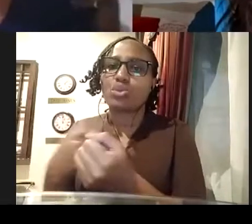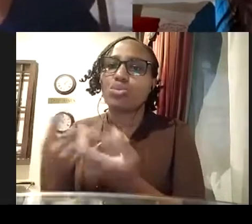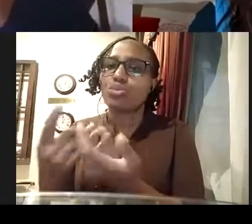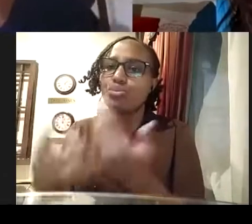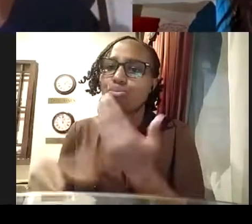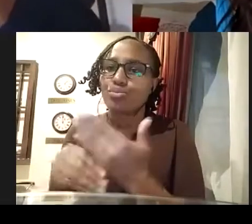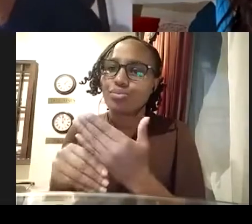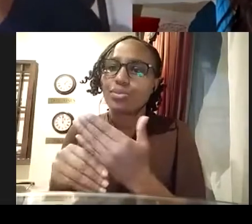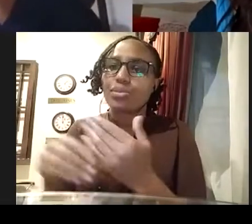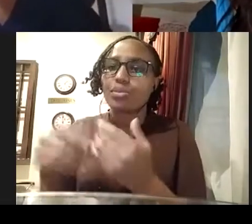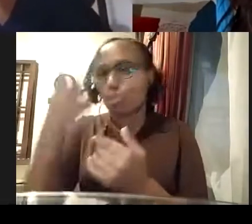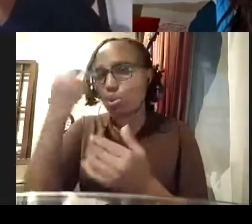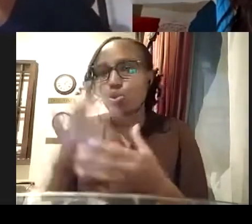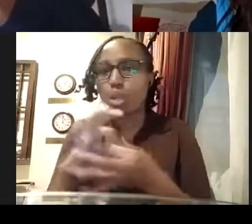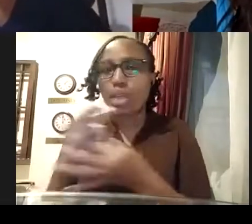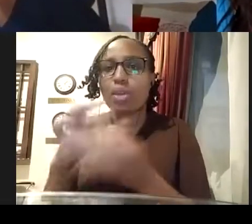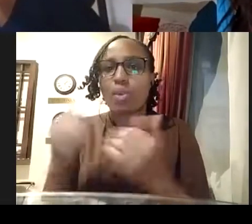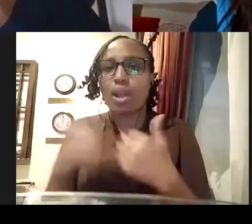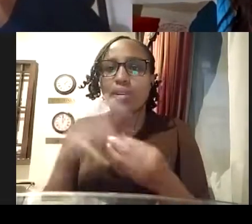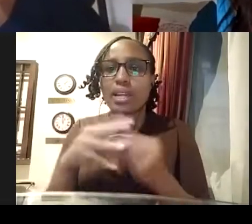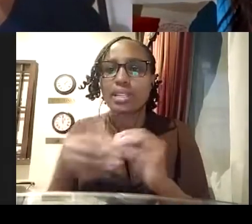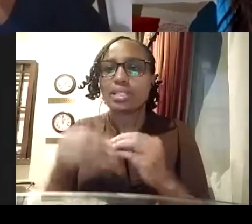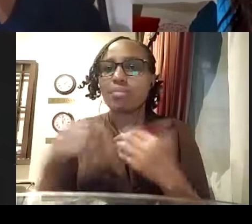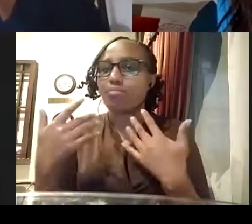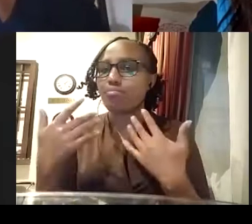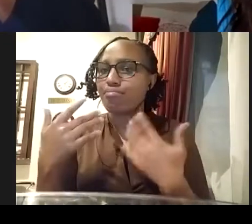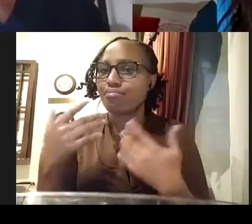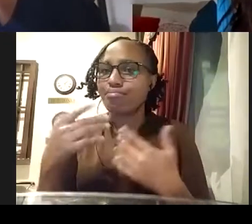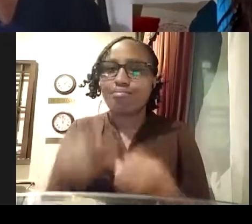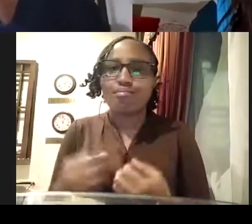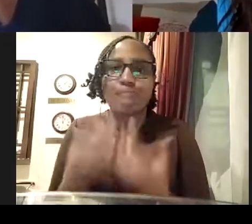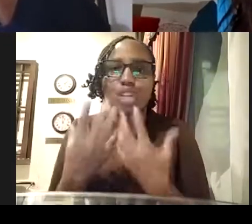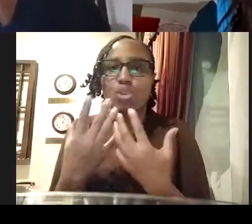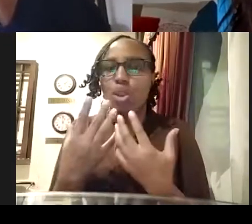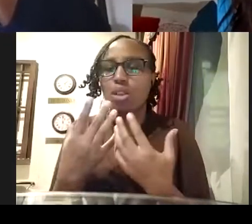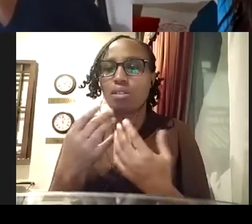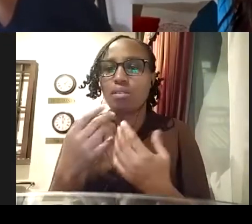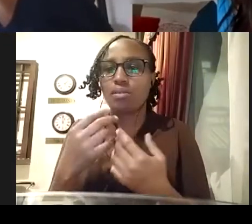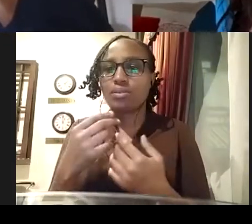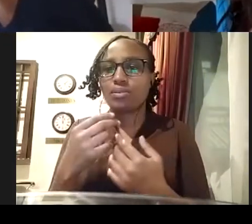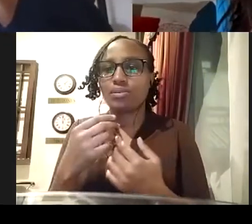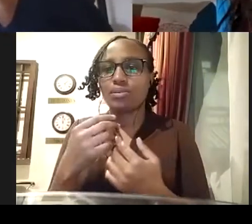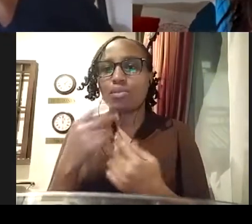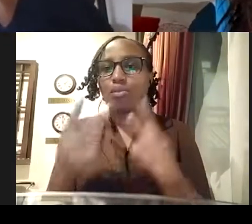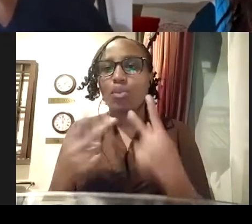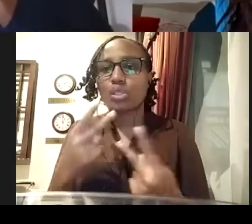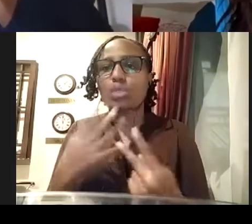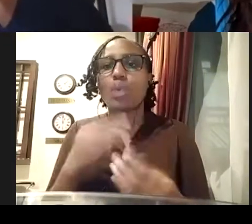have this incredible, creative and magical voice, and we can begin to see the kind of cities that we want for ourselves and for our